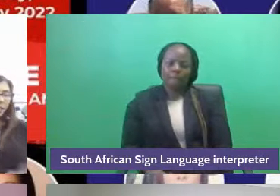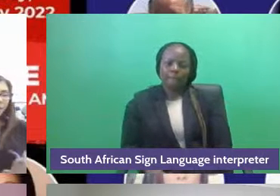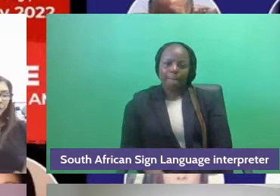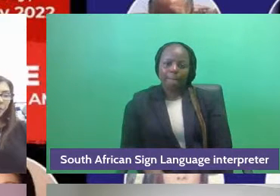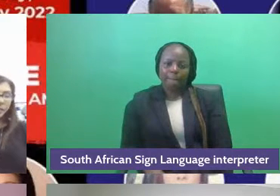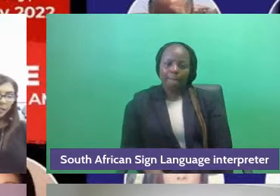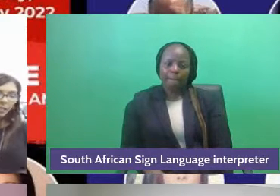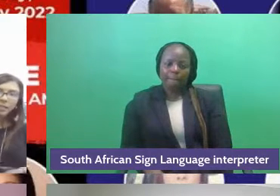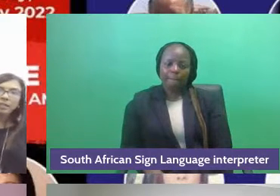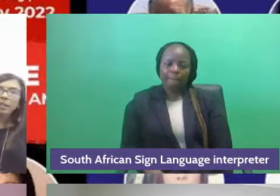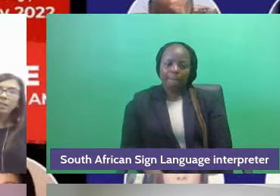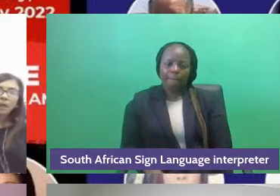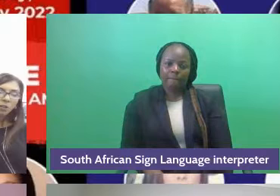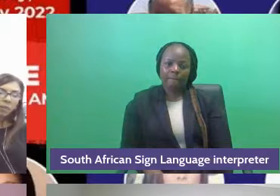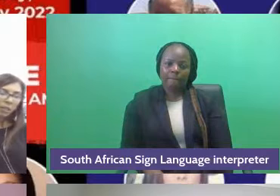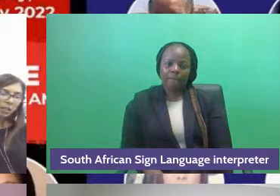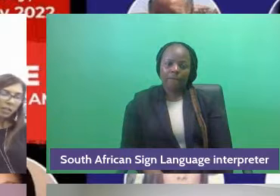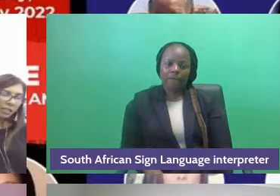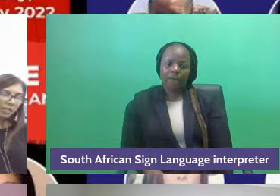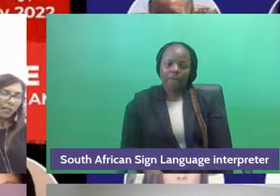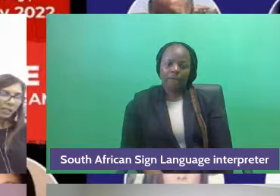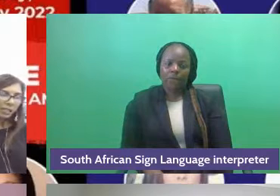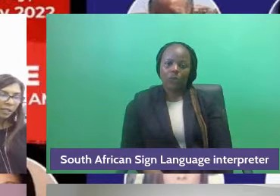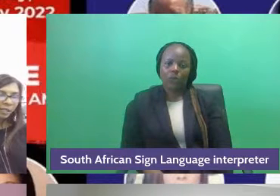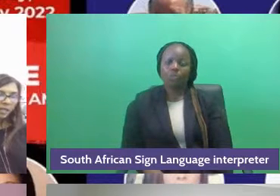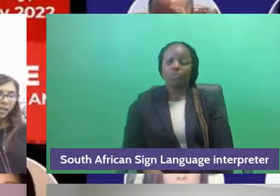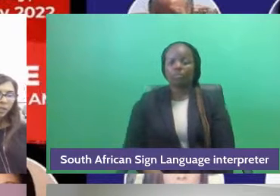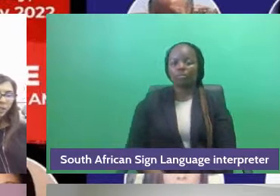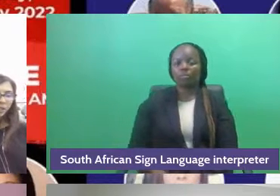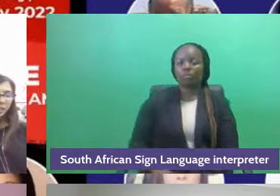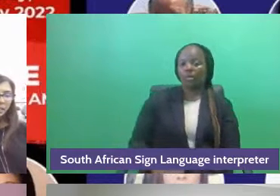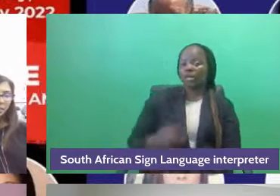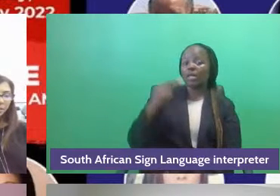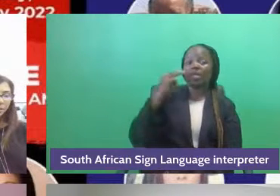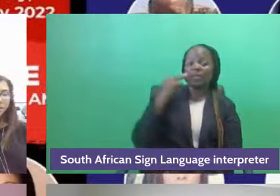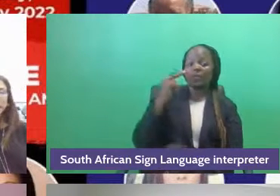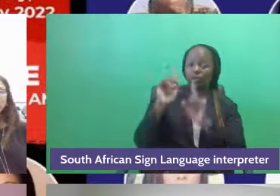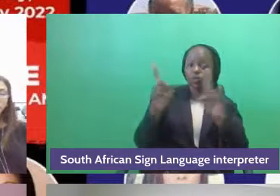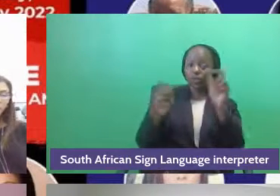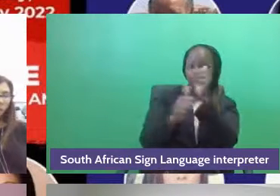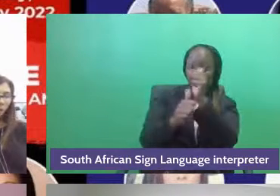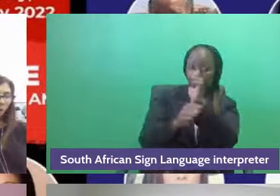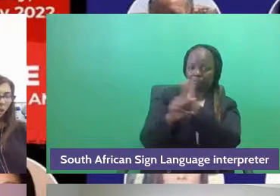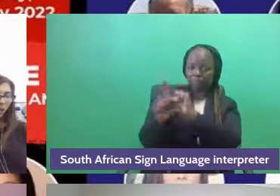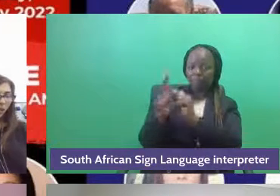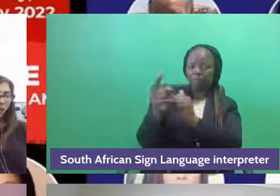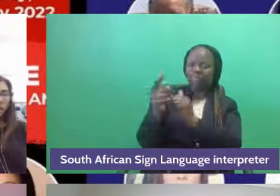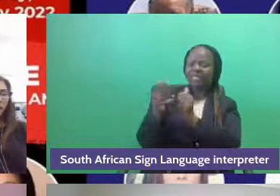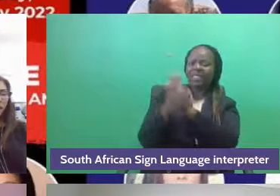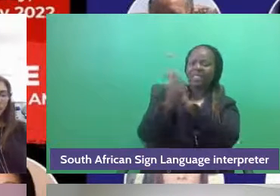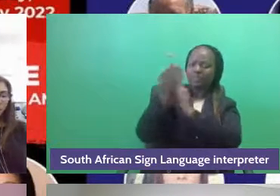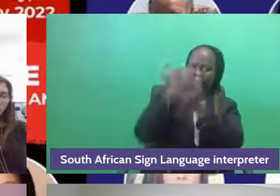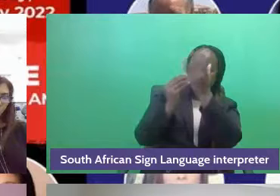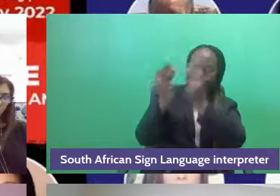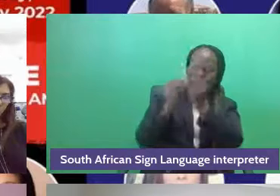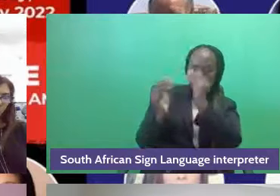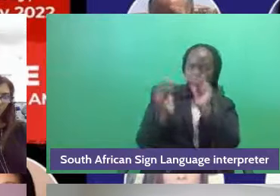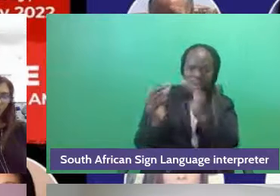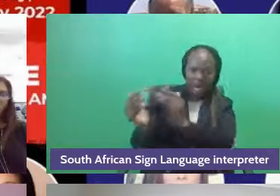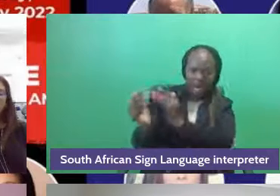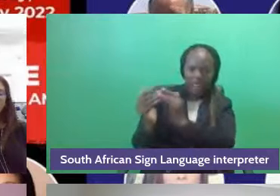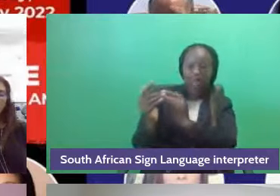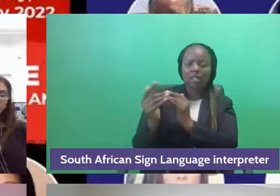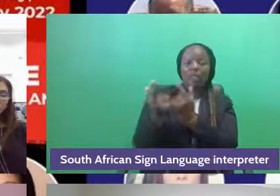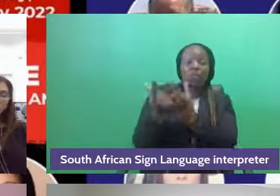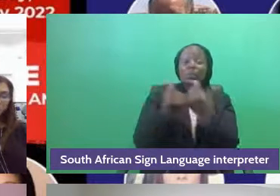So our deaf attendees, then the outputs are the deaf attendees gain relevant skills and the know-how so that they are able to do the